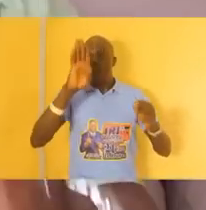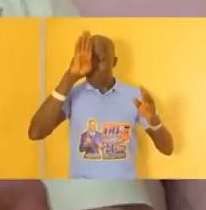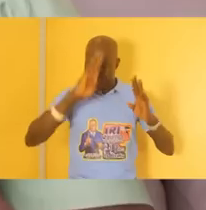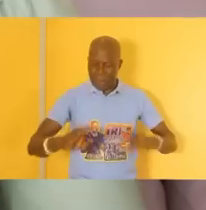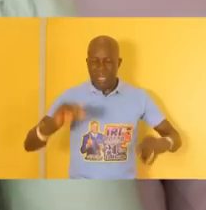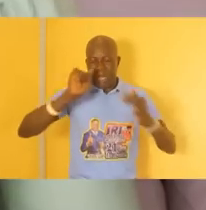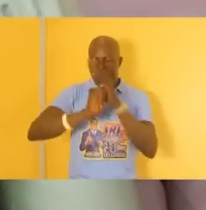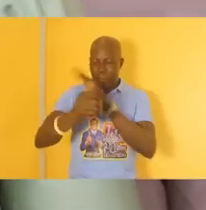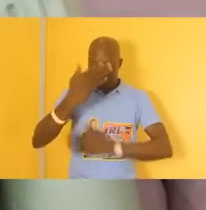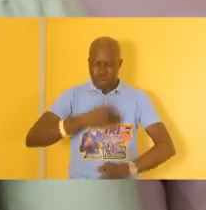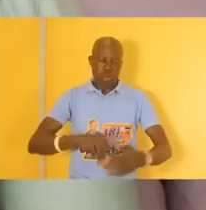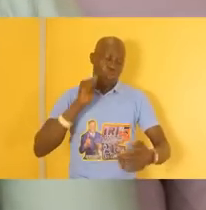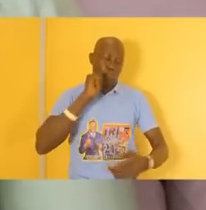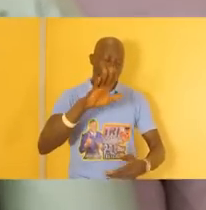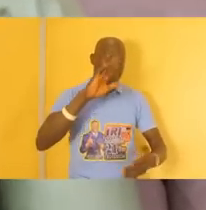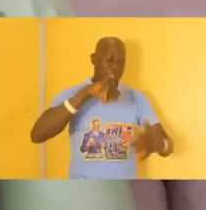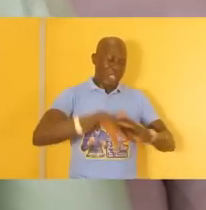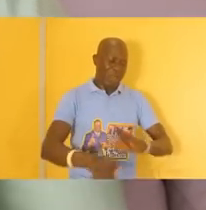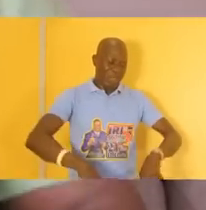Ceremony,